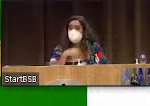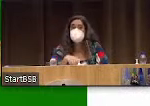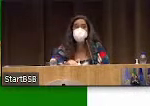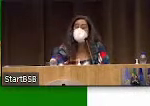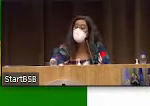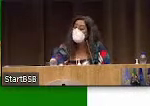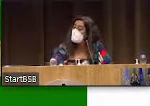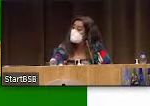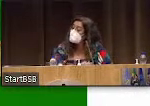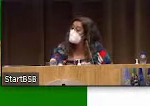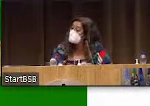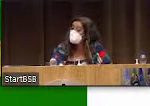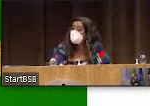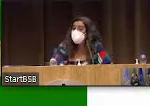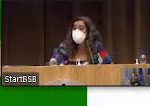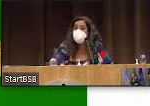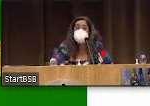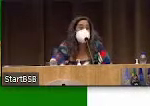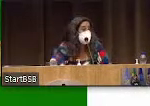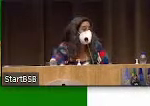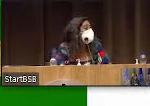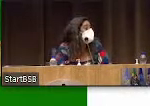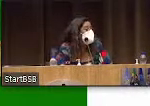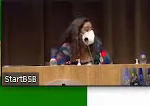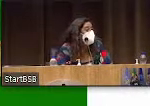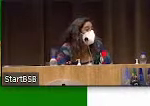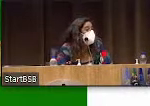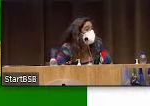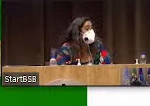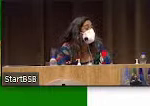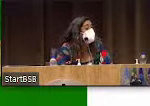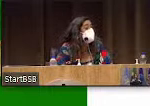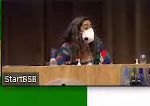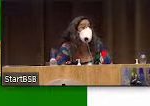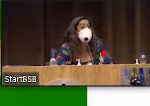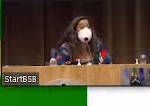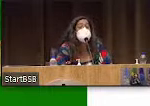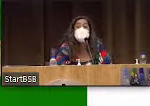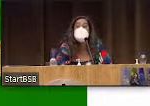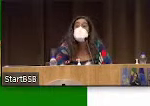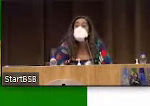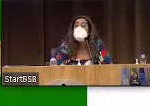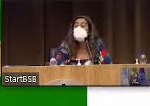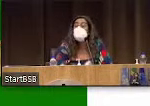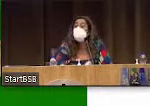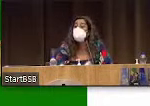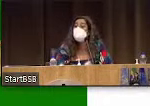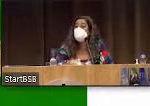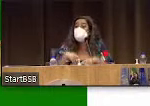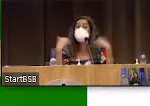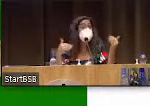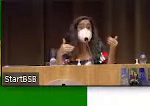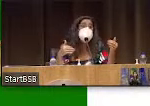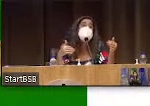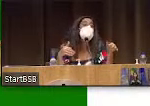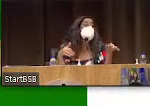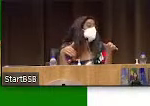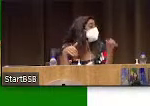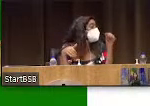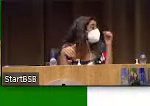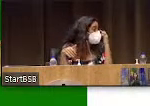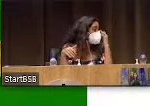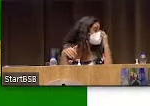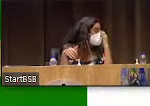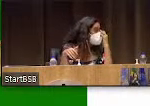health system, especially in the Brazilian model. We need to produce evidences, mainly because